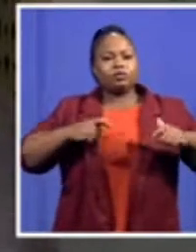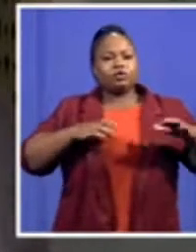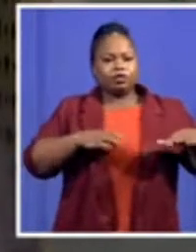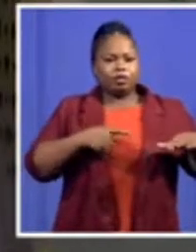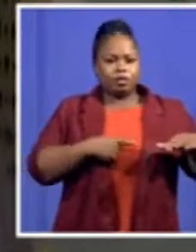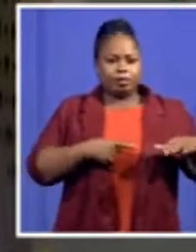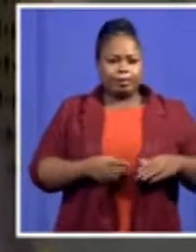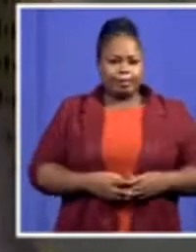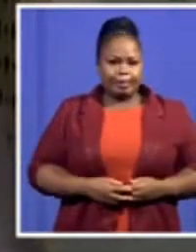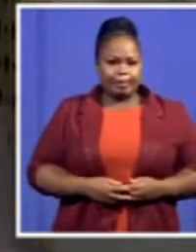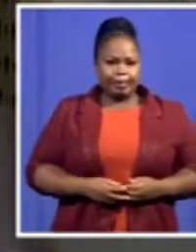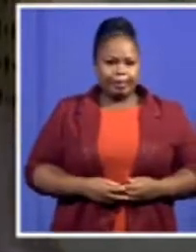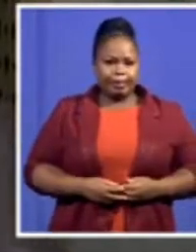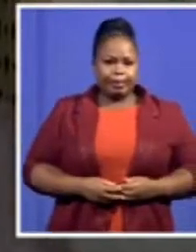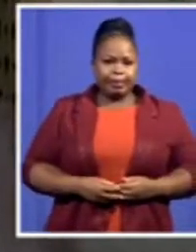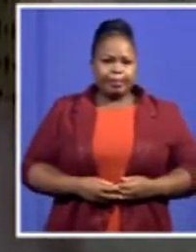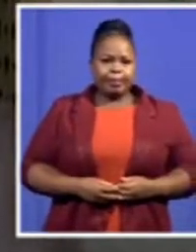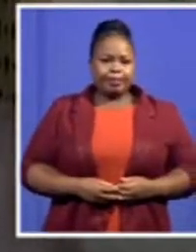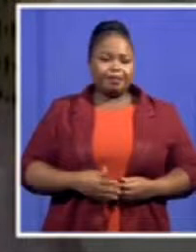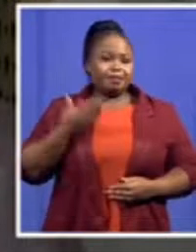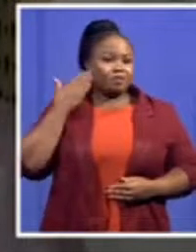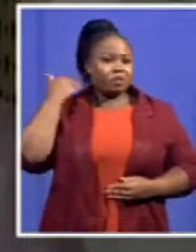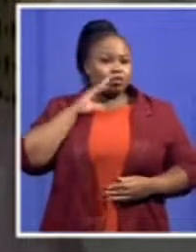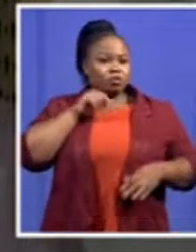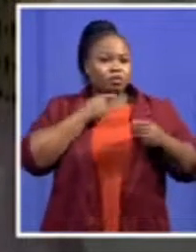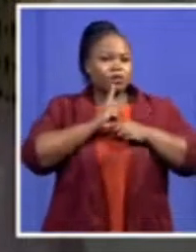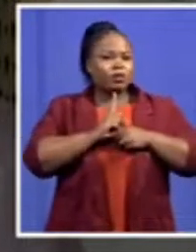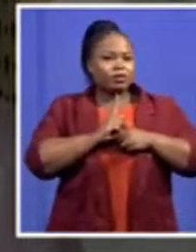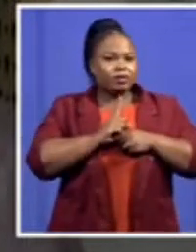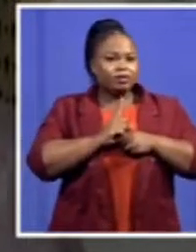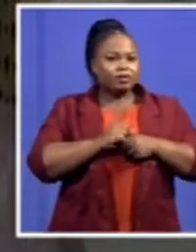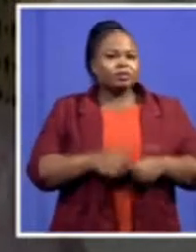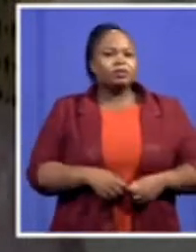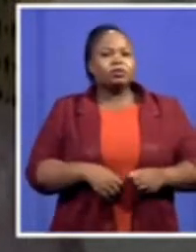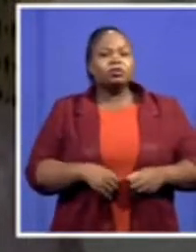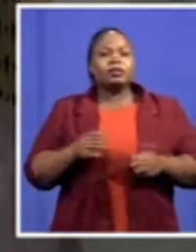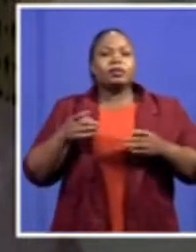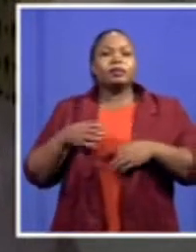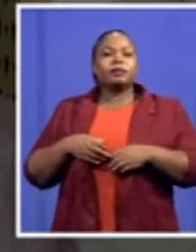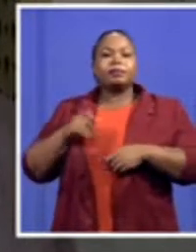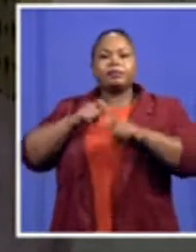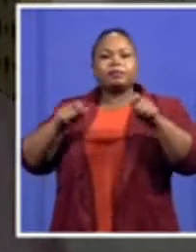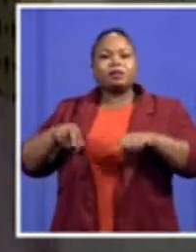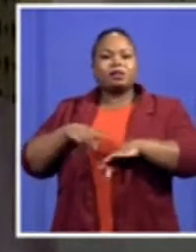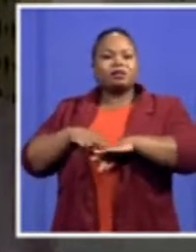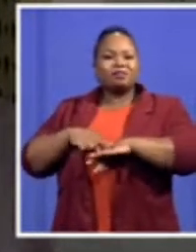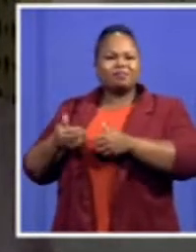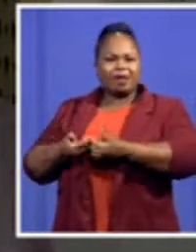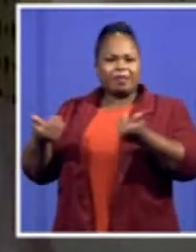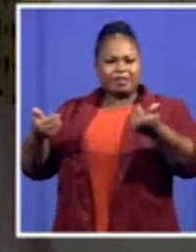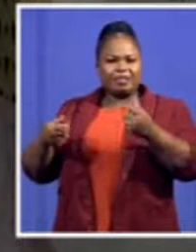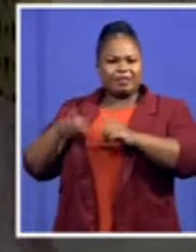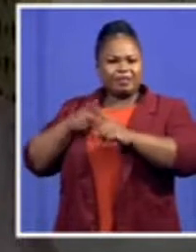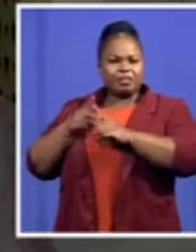which spoke of the reparation of the victims of apartheid. Over and above the